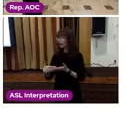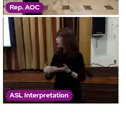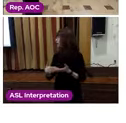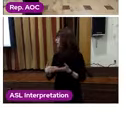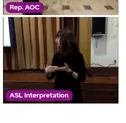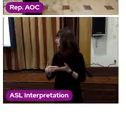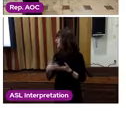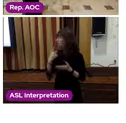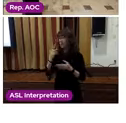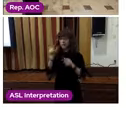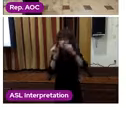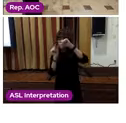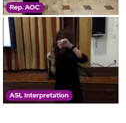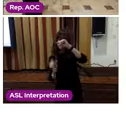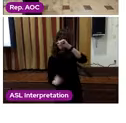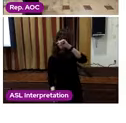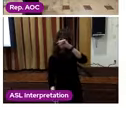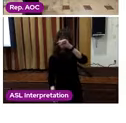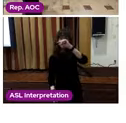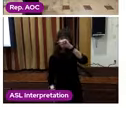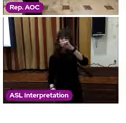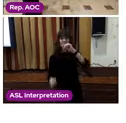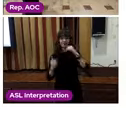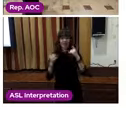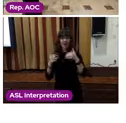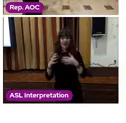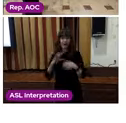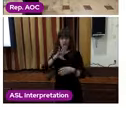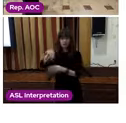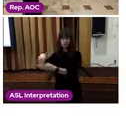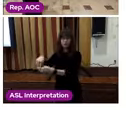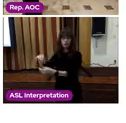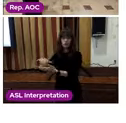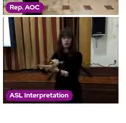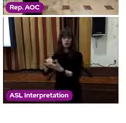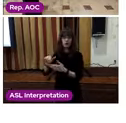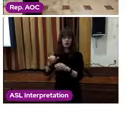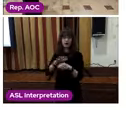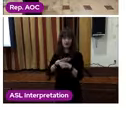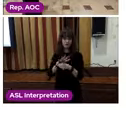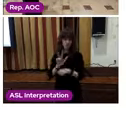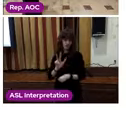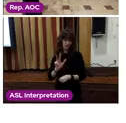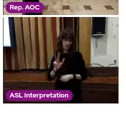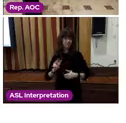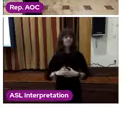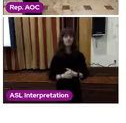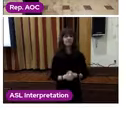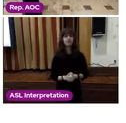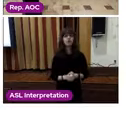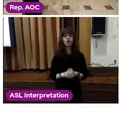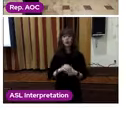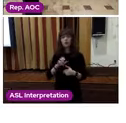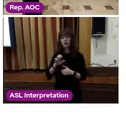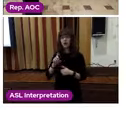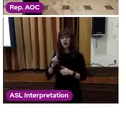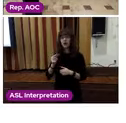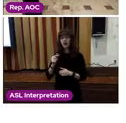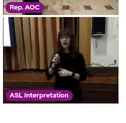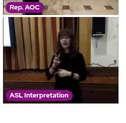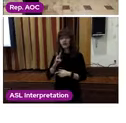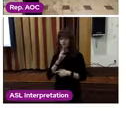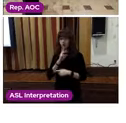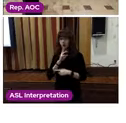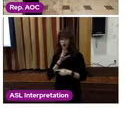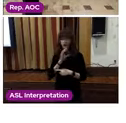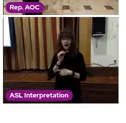this little sliver right here. This is now part of New York 3. So Edgewater and Country Club are now part of